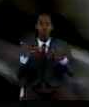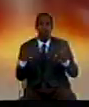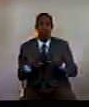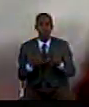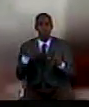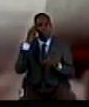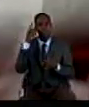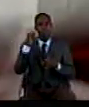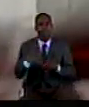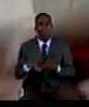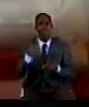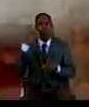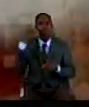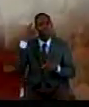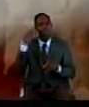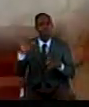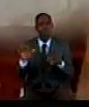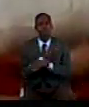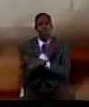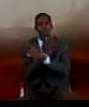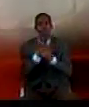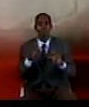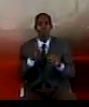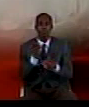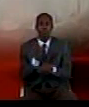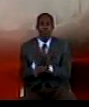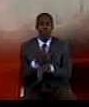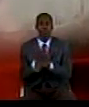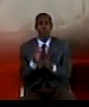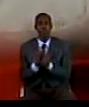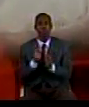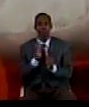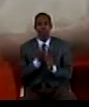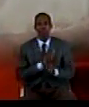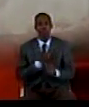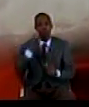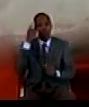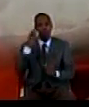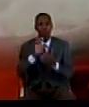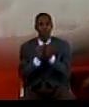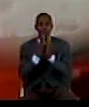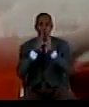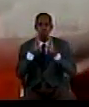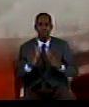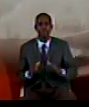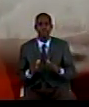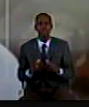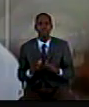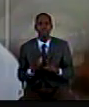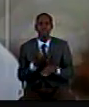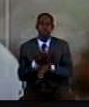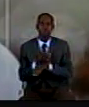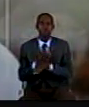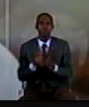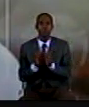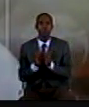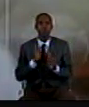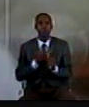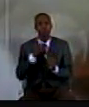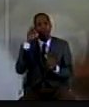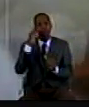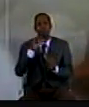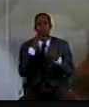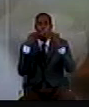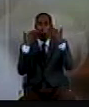discovery of full redemption. March with us for unfettered peace, giving salvation. March with us for unlimited